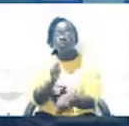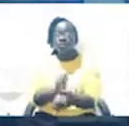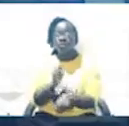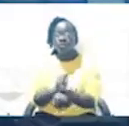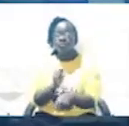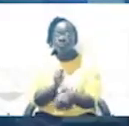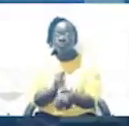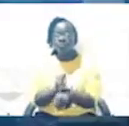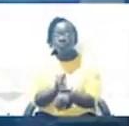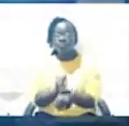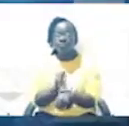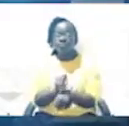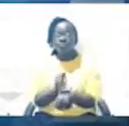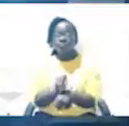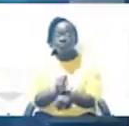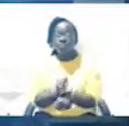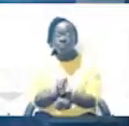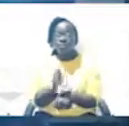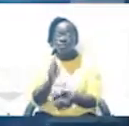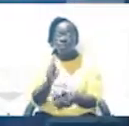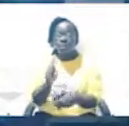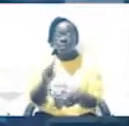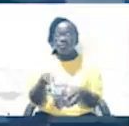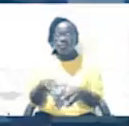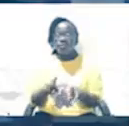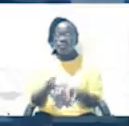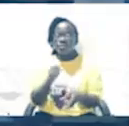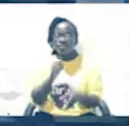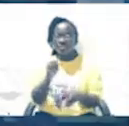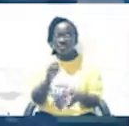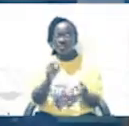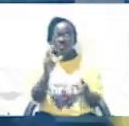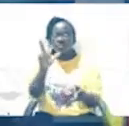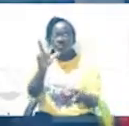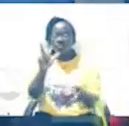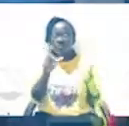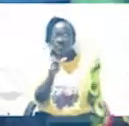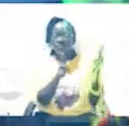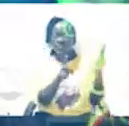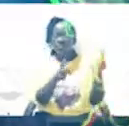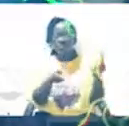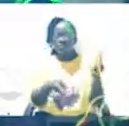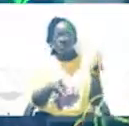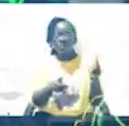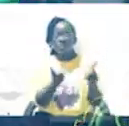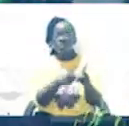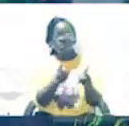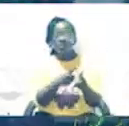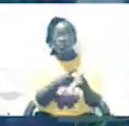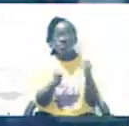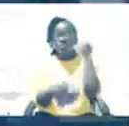operandi is threefold. Na ekoya of faso yetuma na eyemiensa. He comes to steal. Obeya.